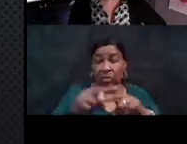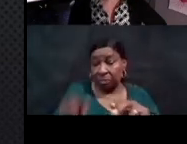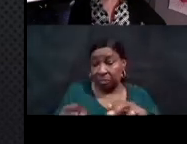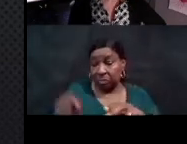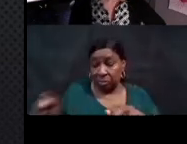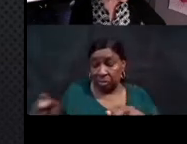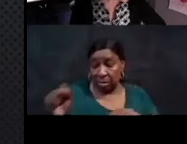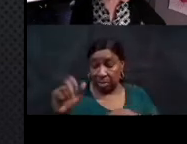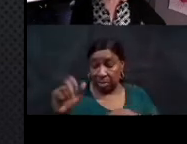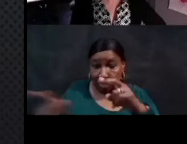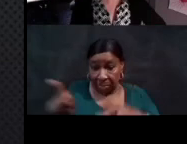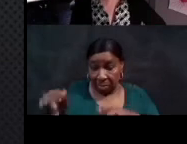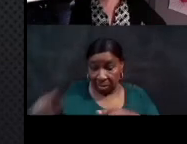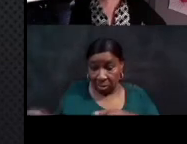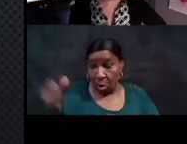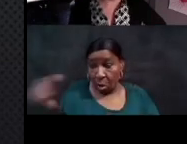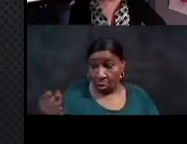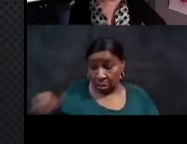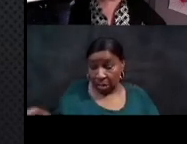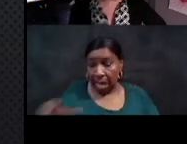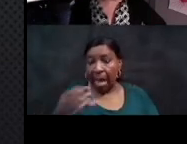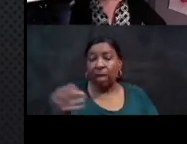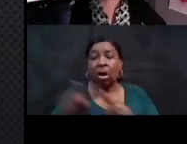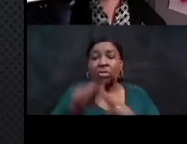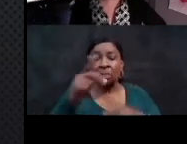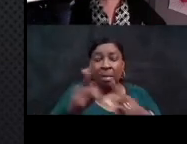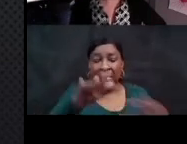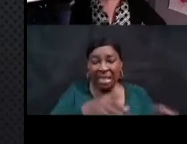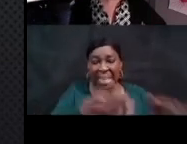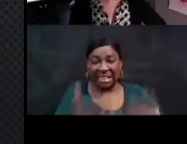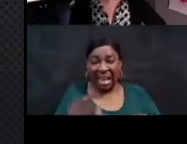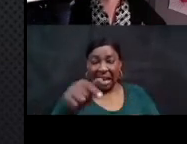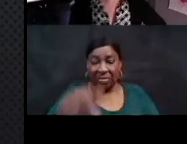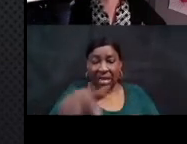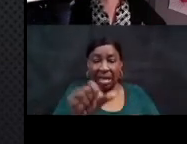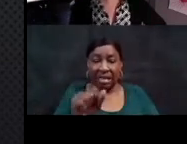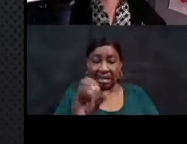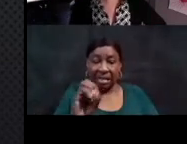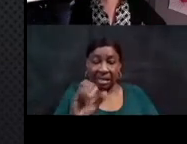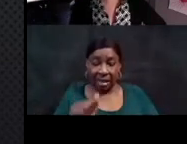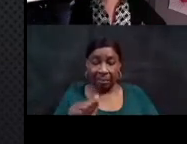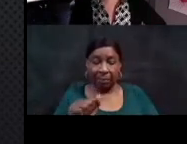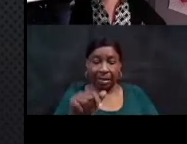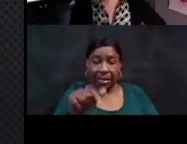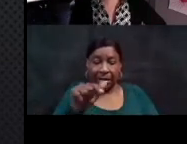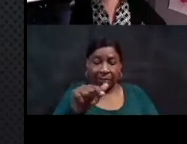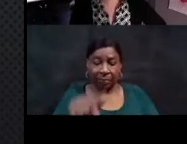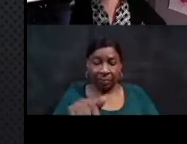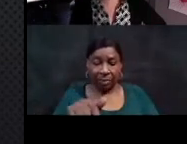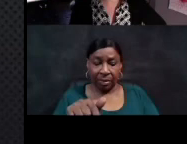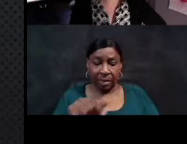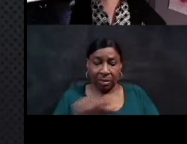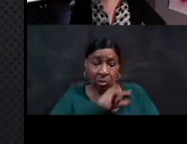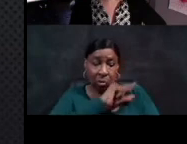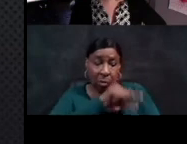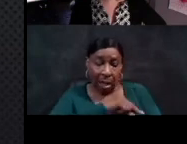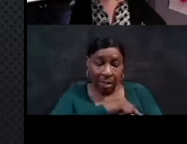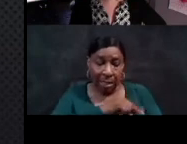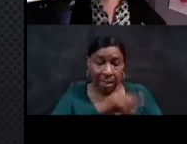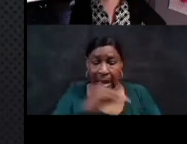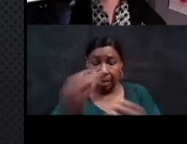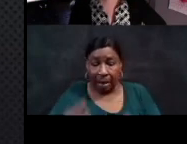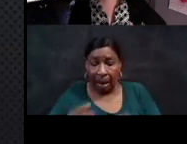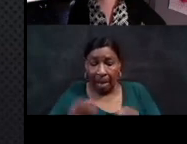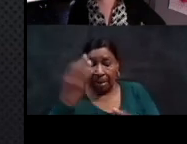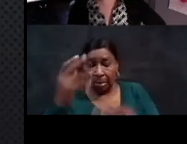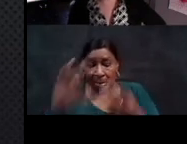sea. And this is not something new. This is something that people doing quantitative and qualitative research on the